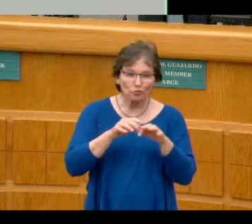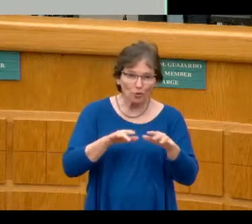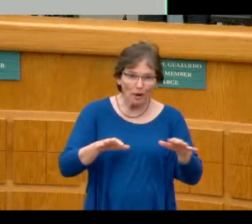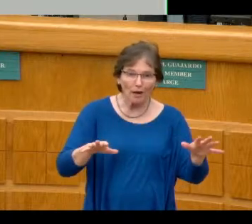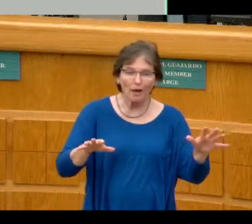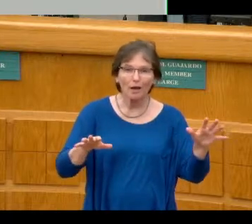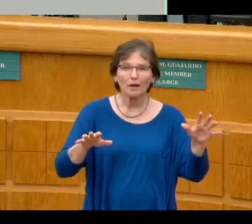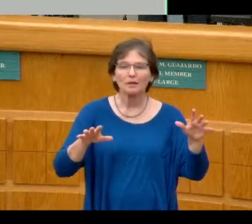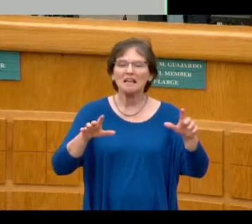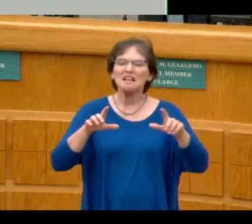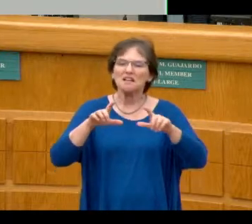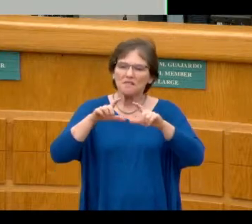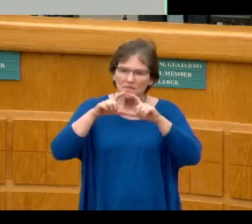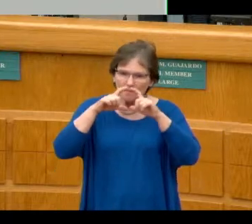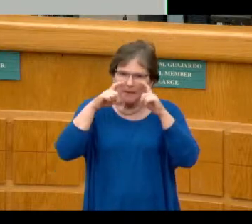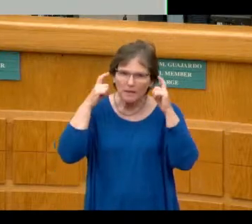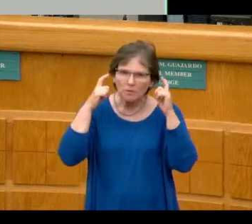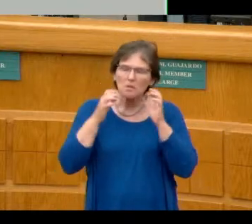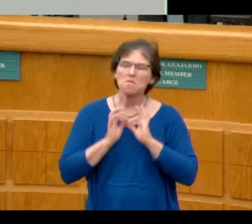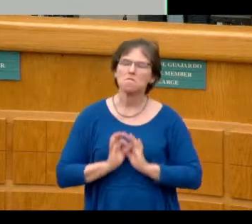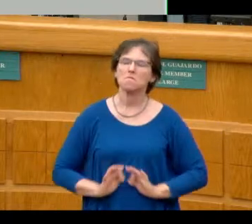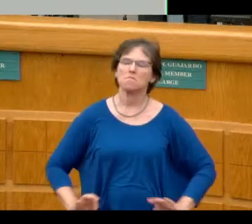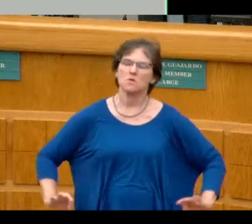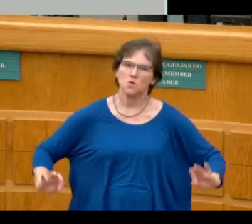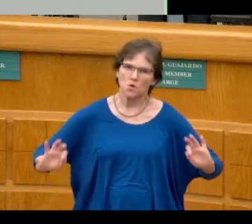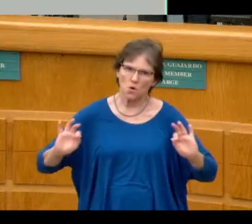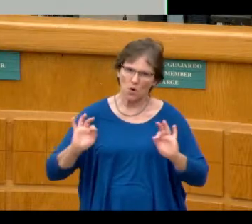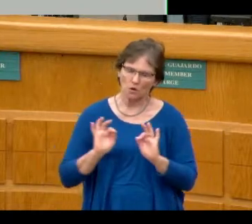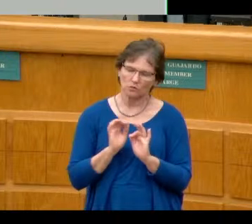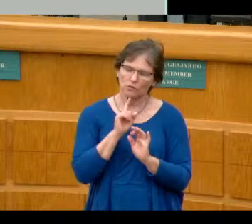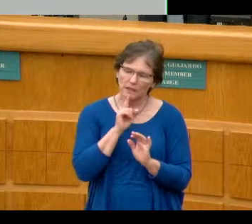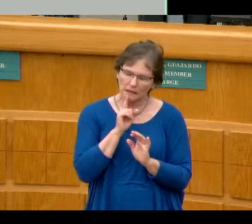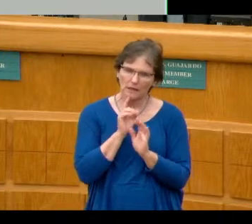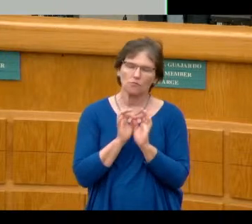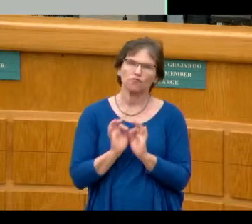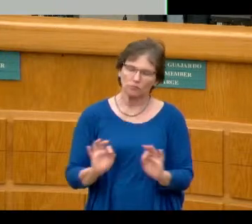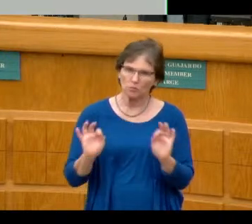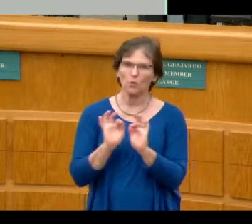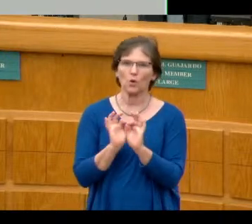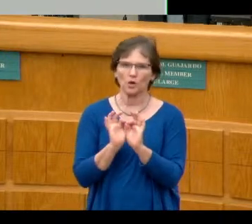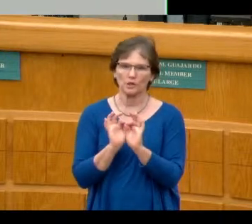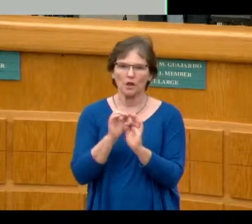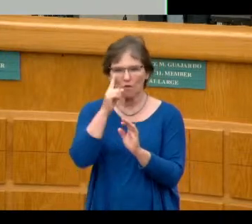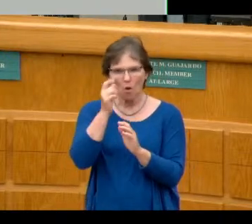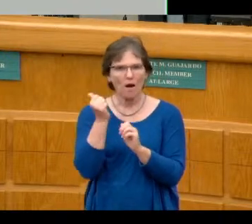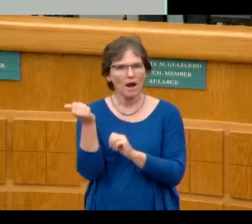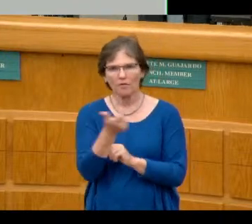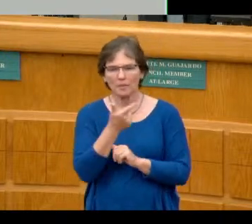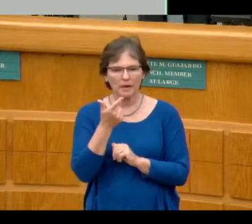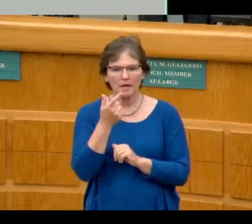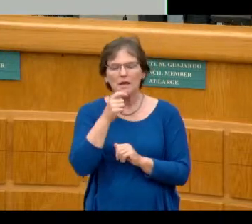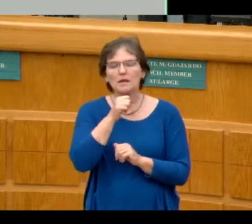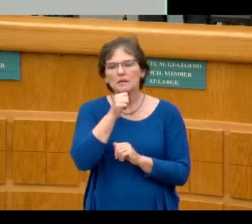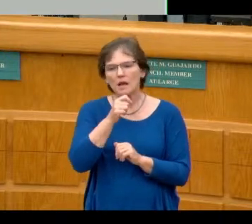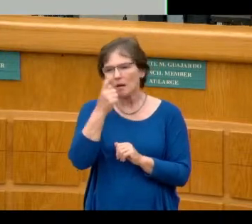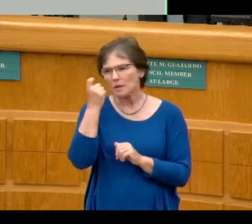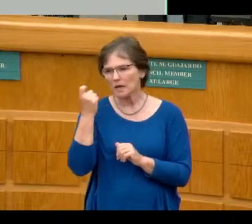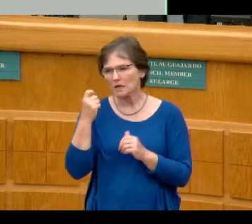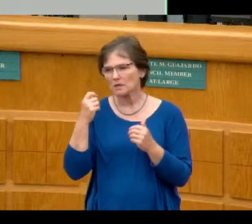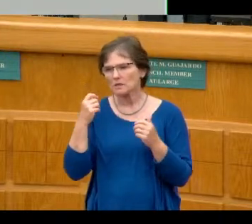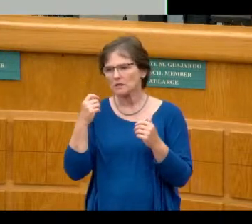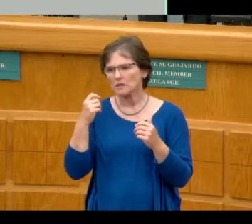that as we open up Texas, which we're in a kind of, the most open Texas has been since the pandemic